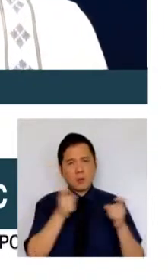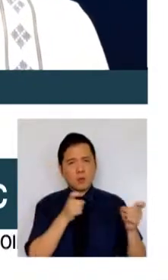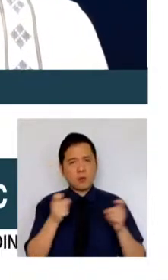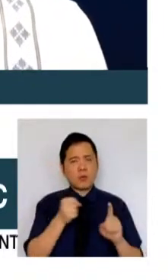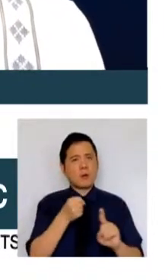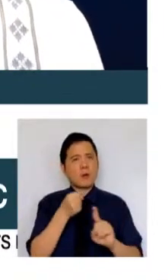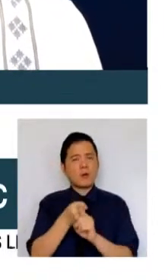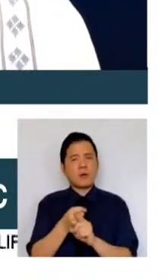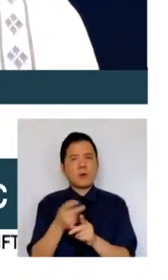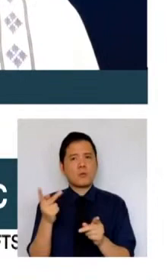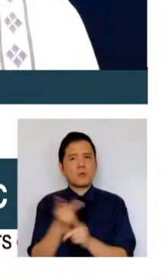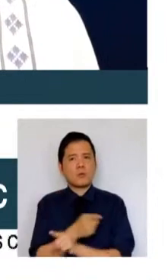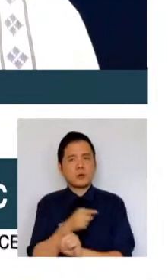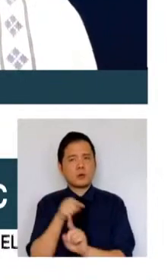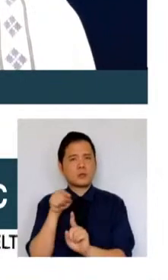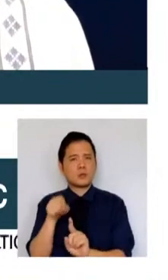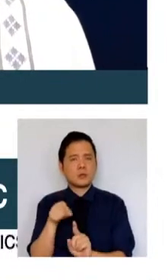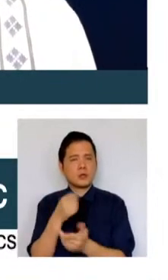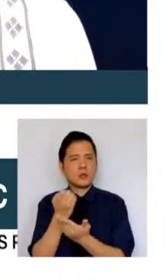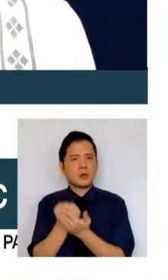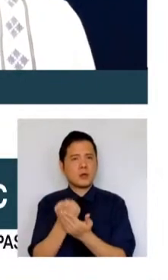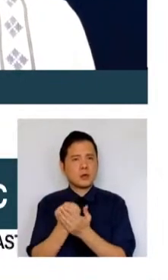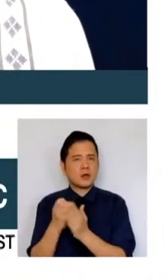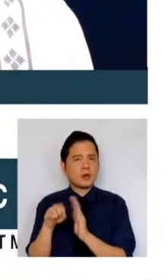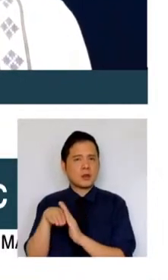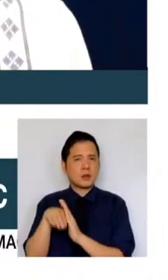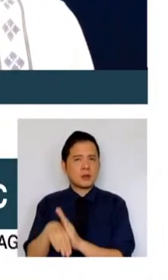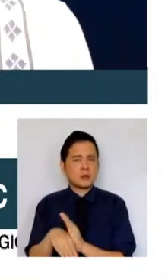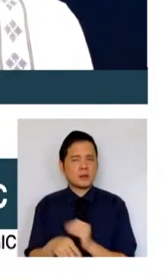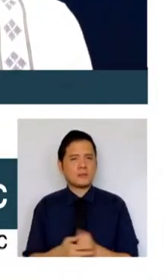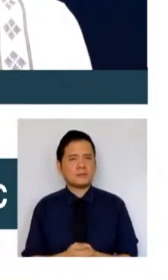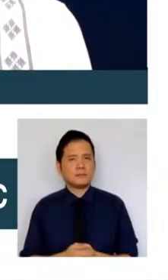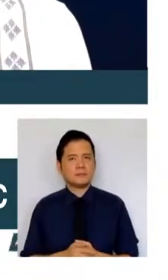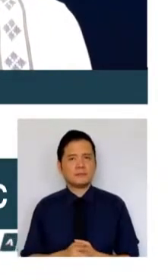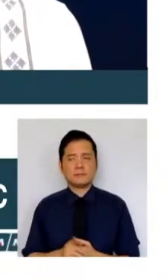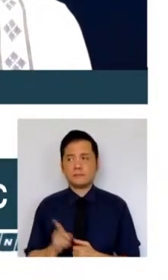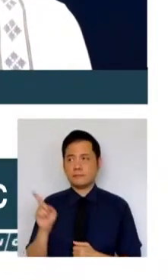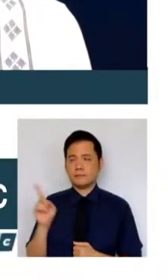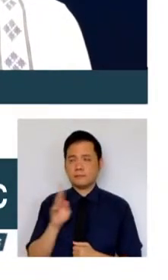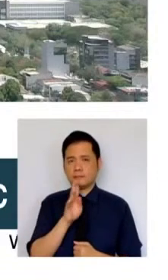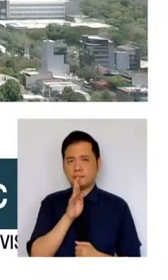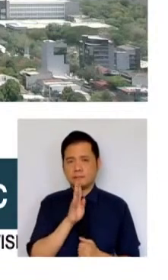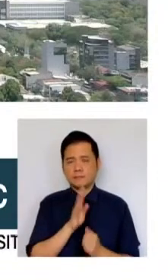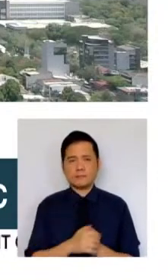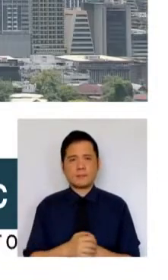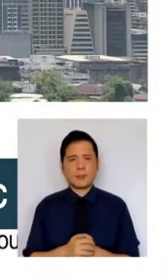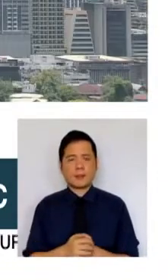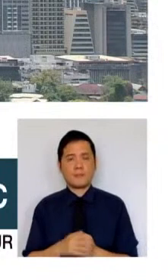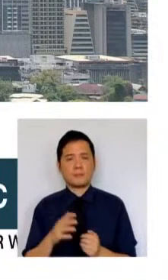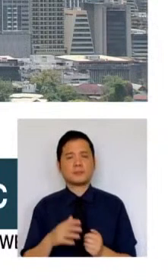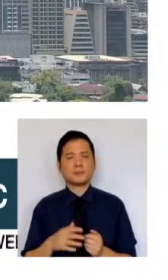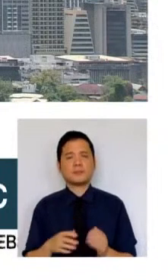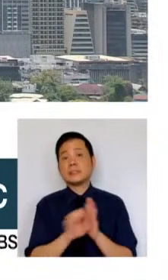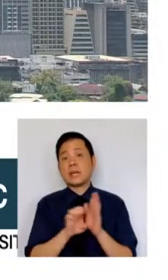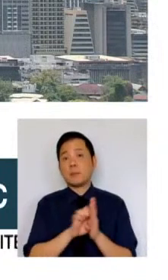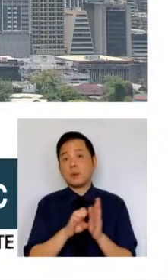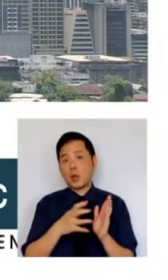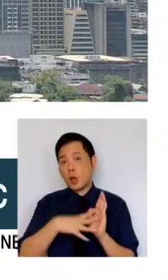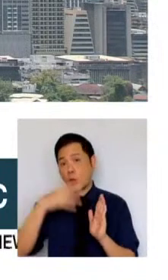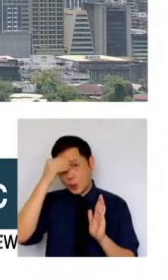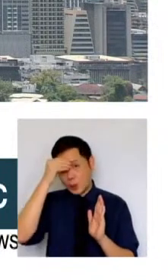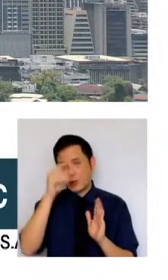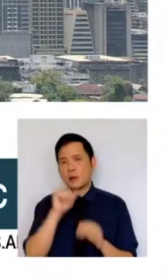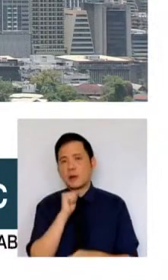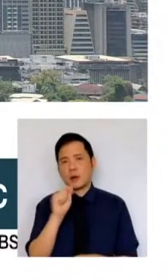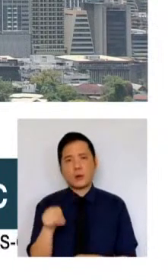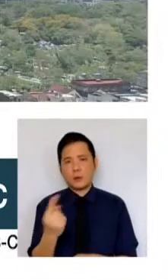All right. I think that, again, one lesson that we have learned, not only here in the Philippines, but in many countries,